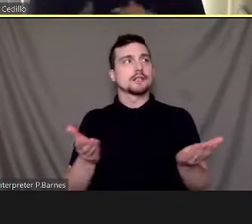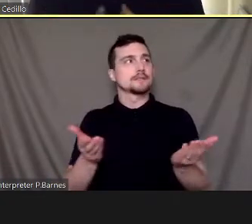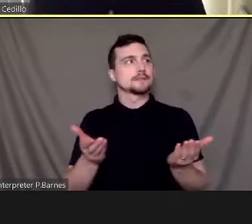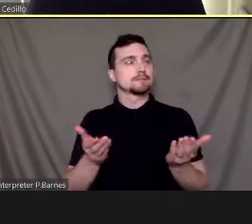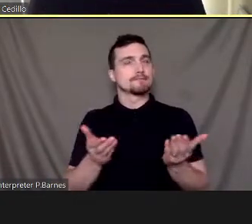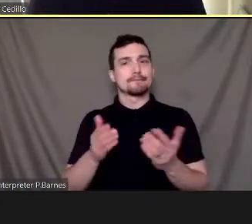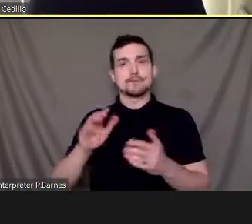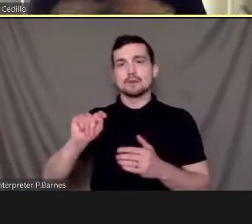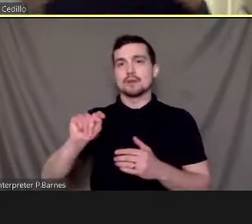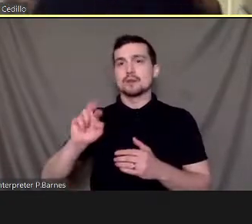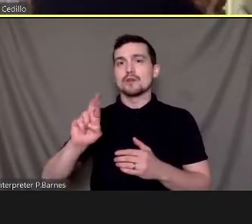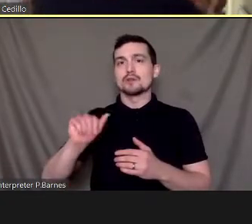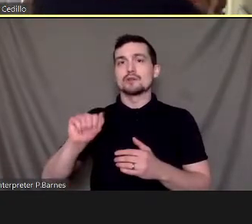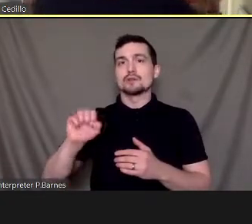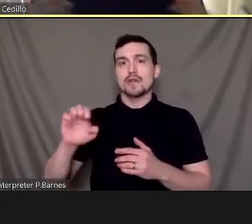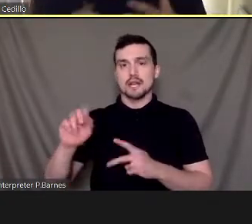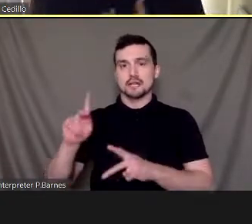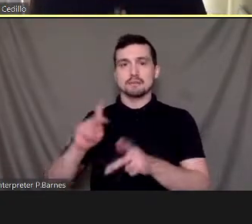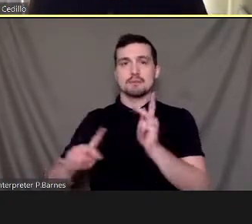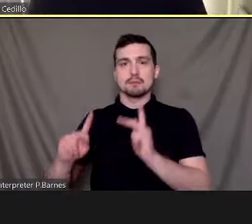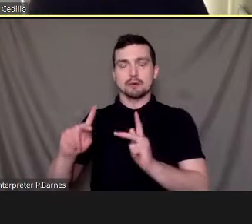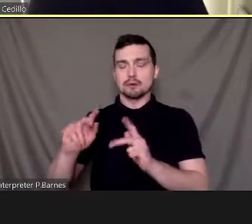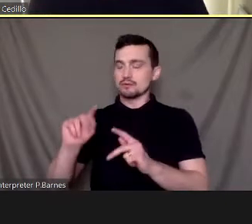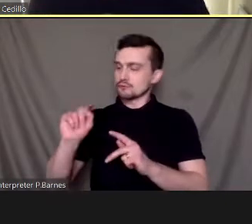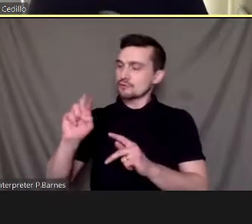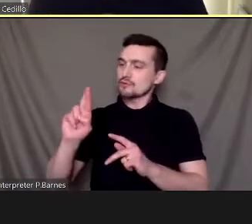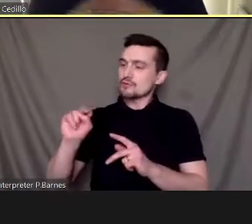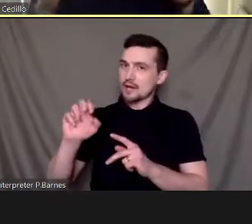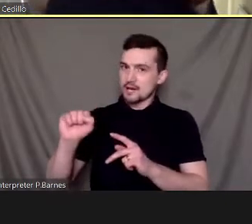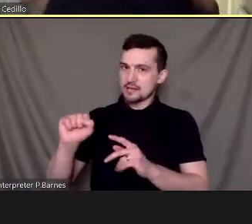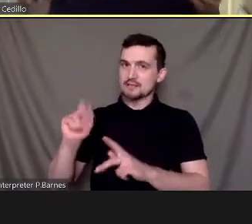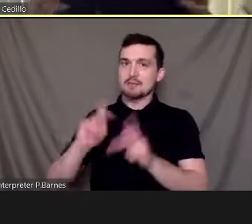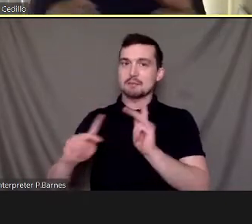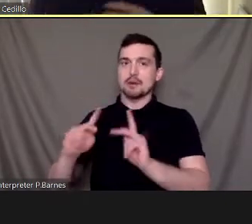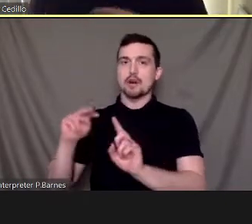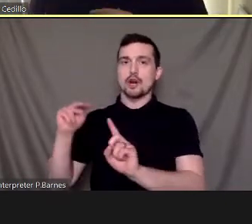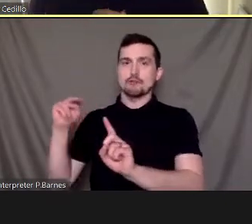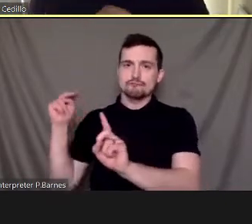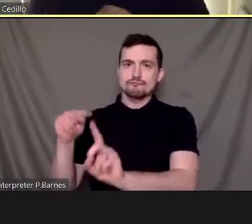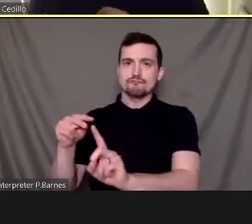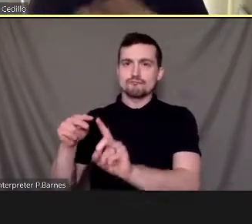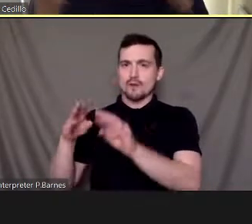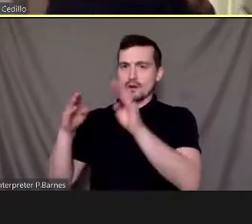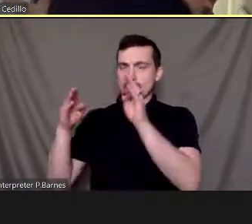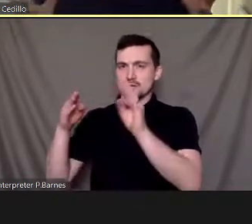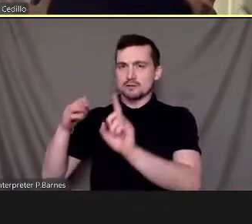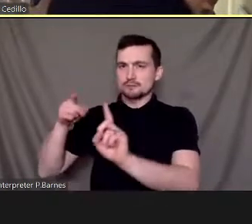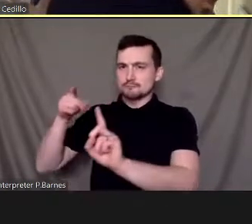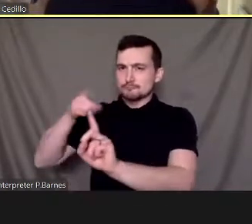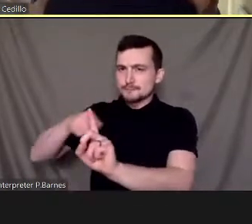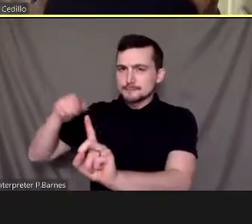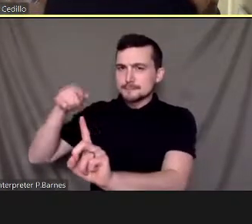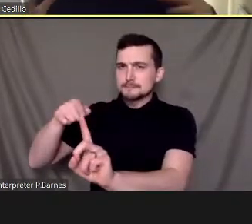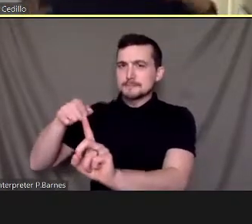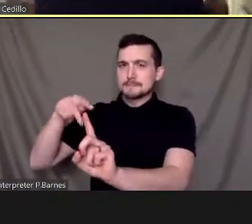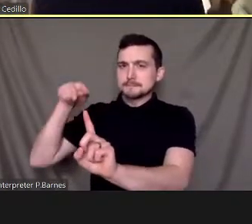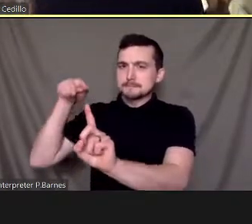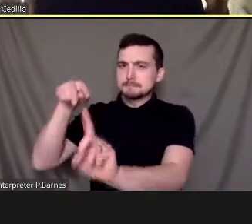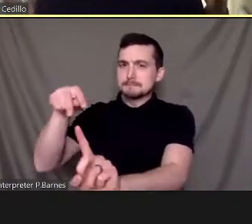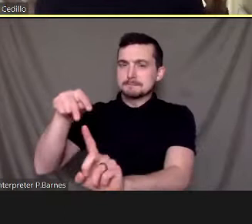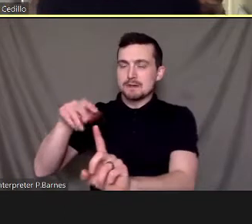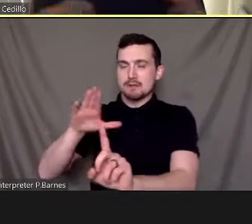trans folks are especially targeted, for example, how the experiences that they've had